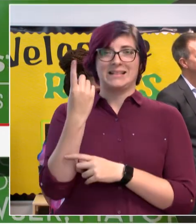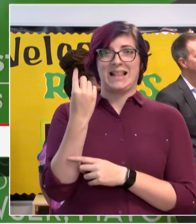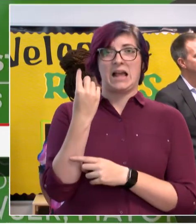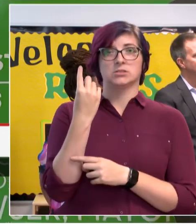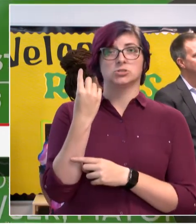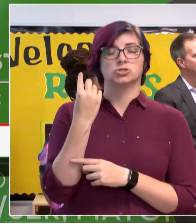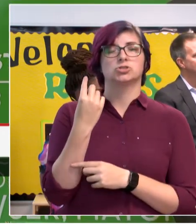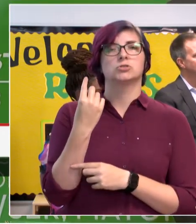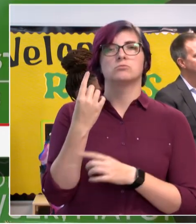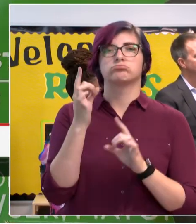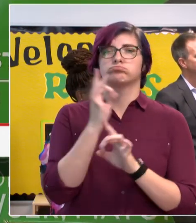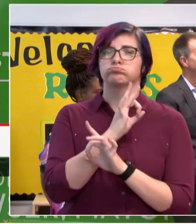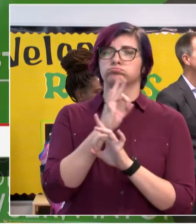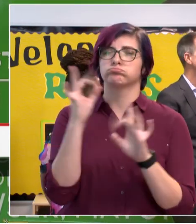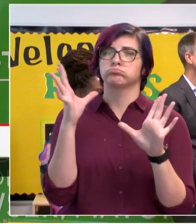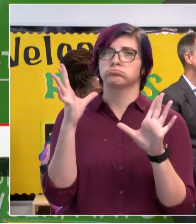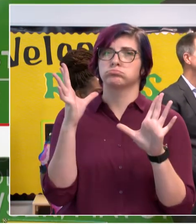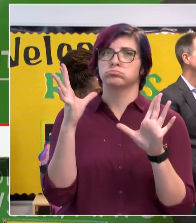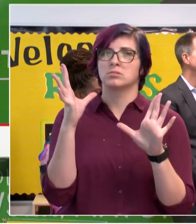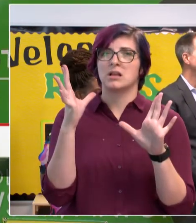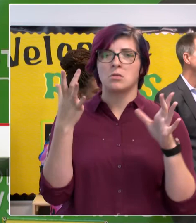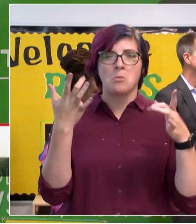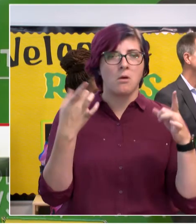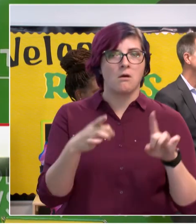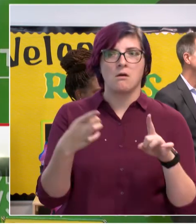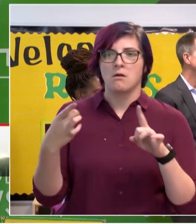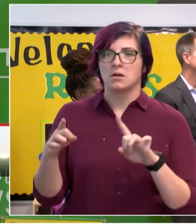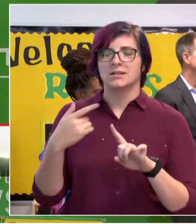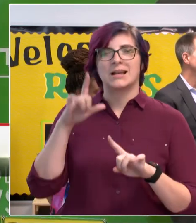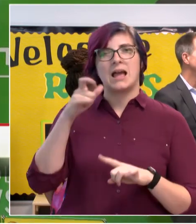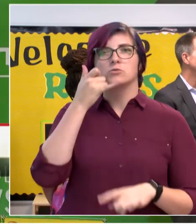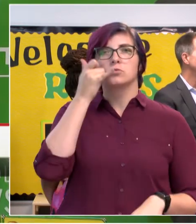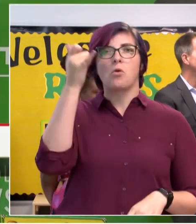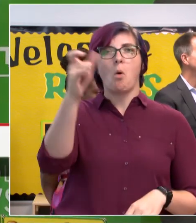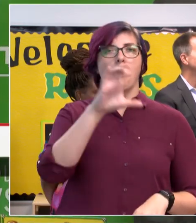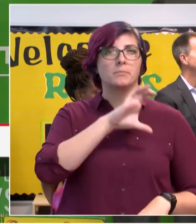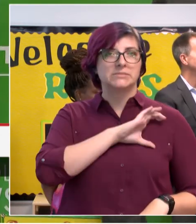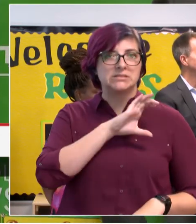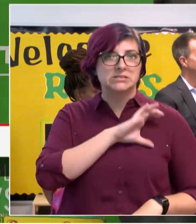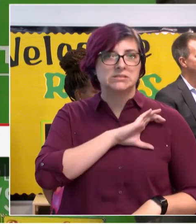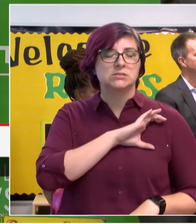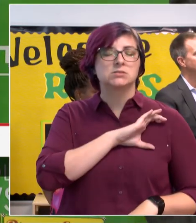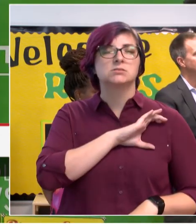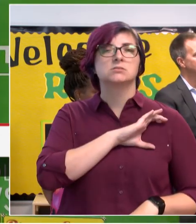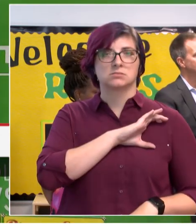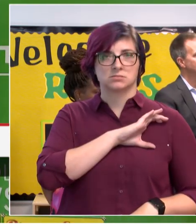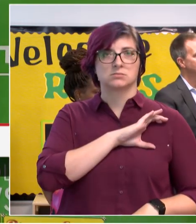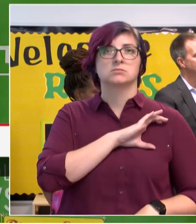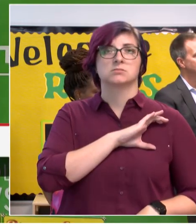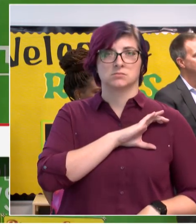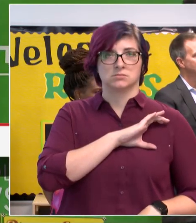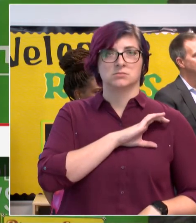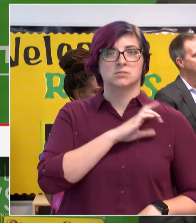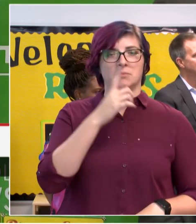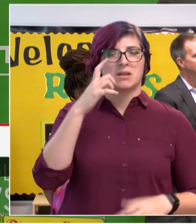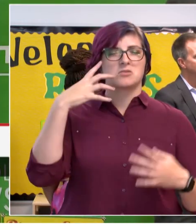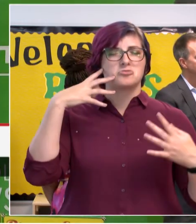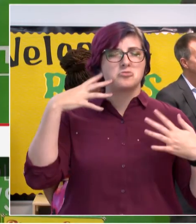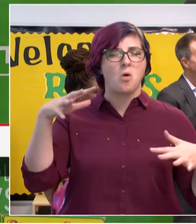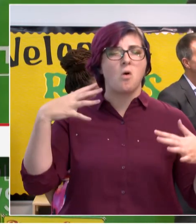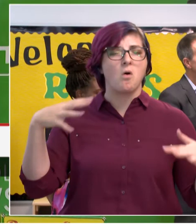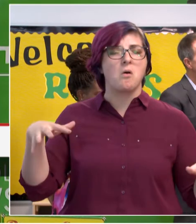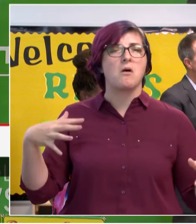was terrible. There were incidents where we had to call the police because of the noise and